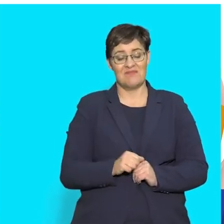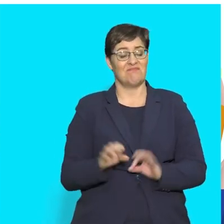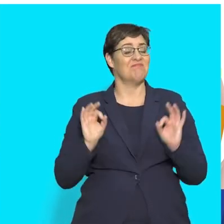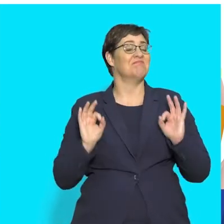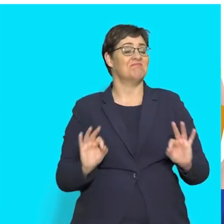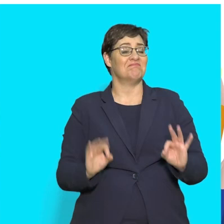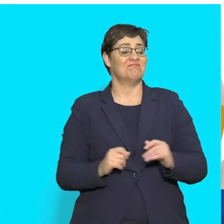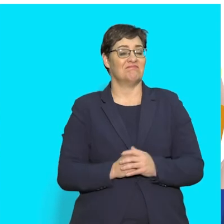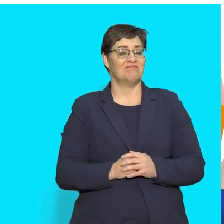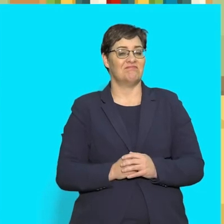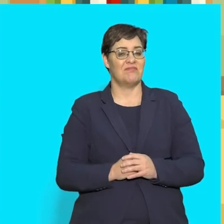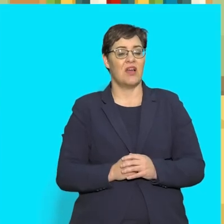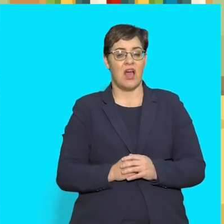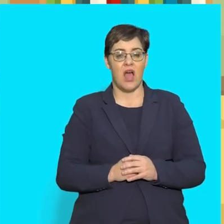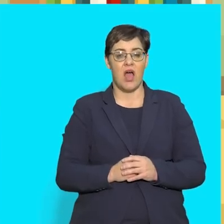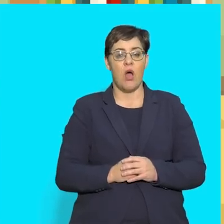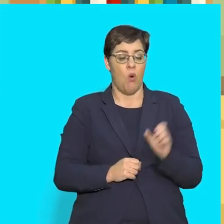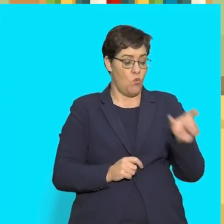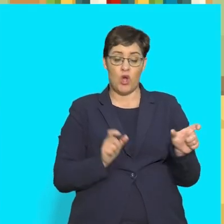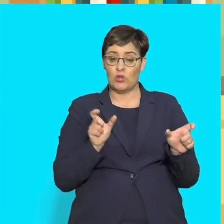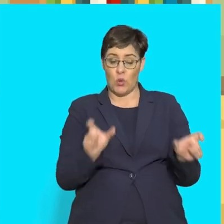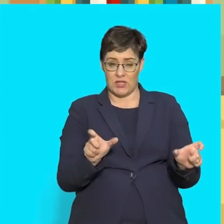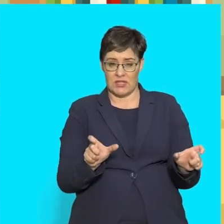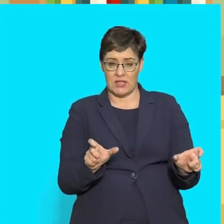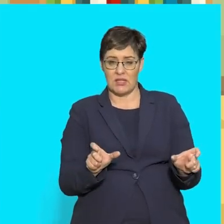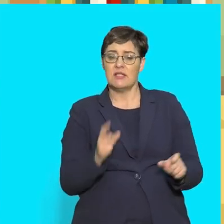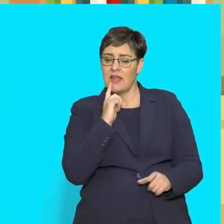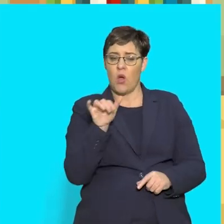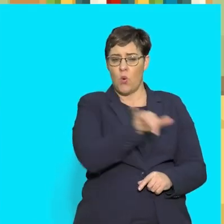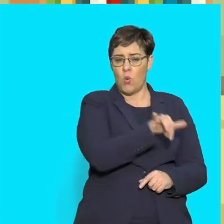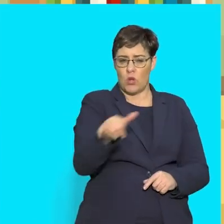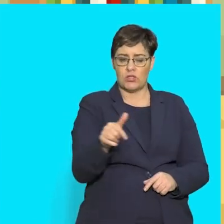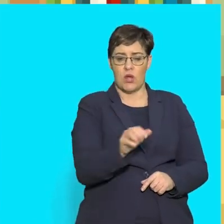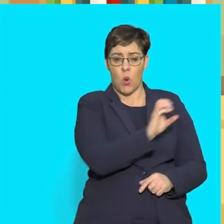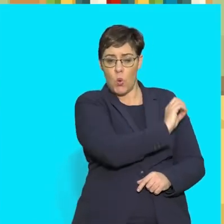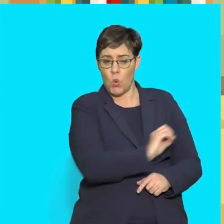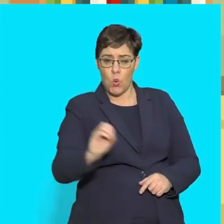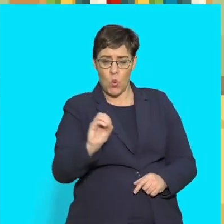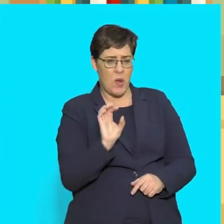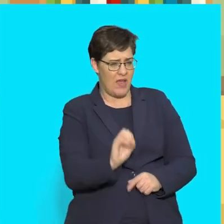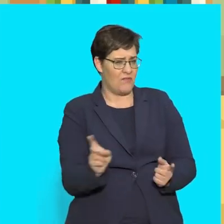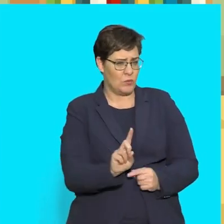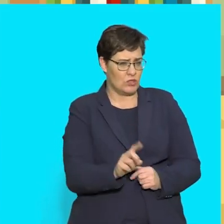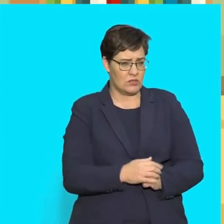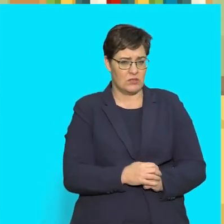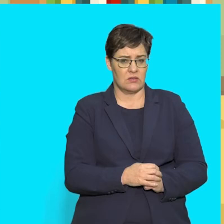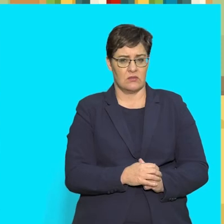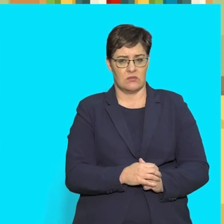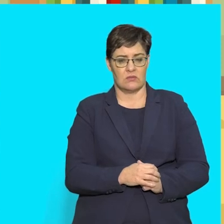Yes, fabulous. Listen to the following two words and say which one has a long oo